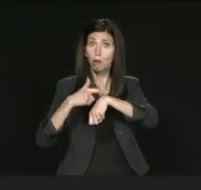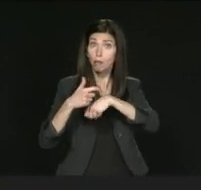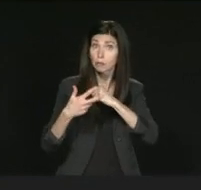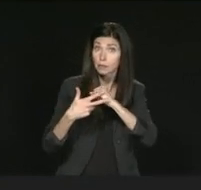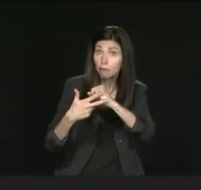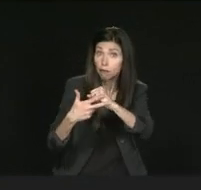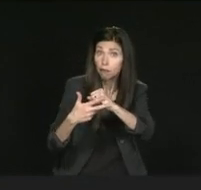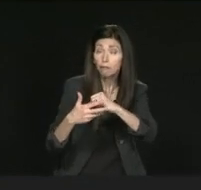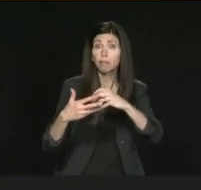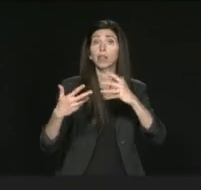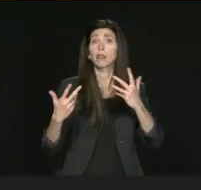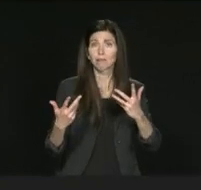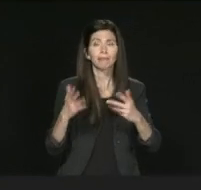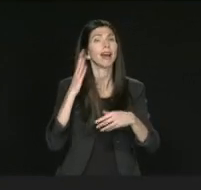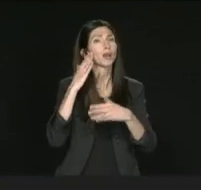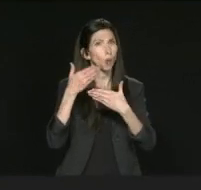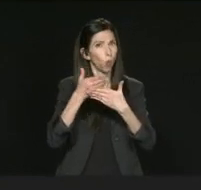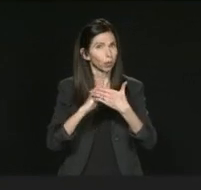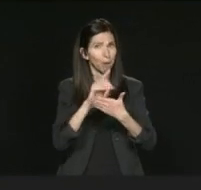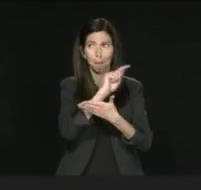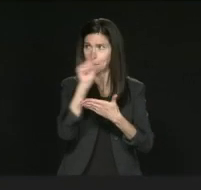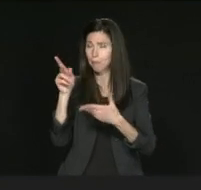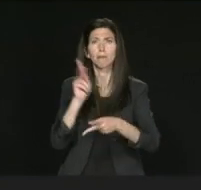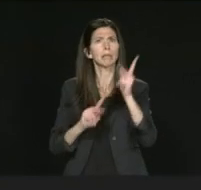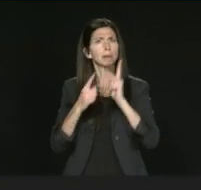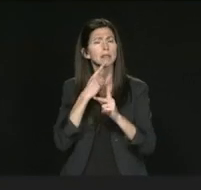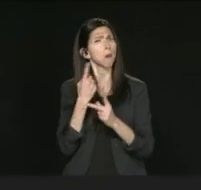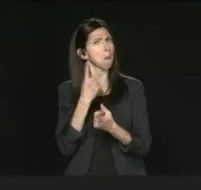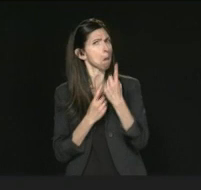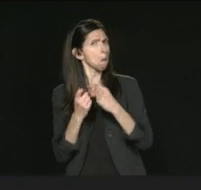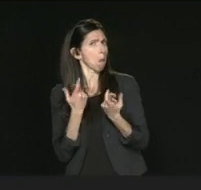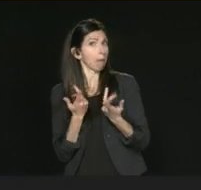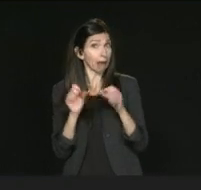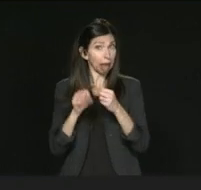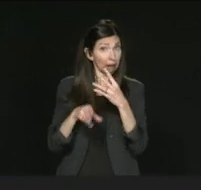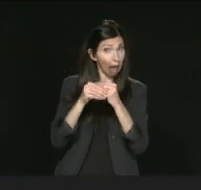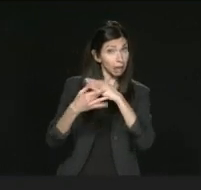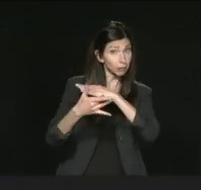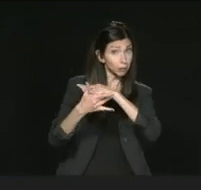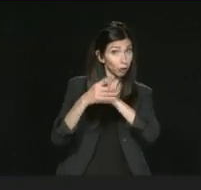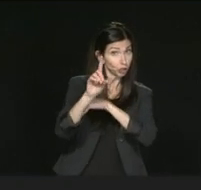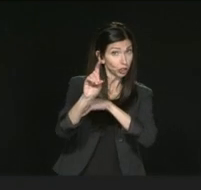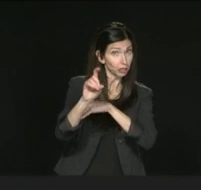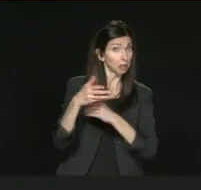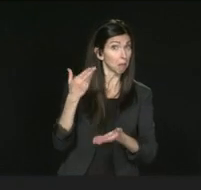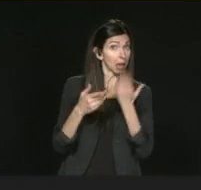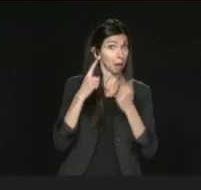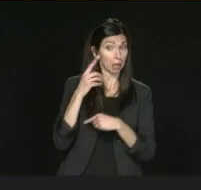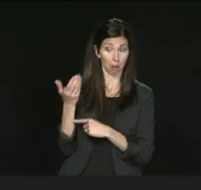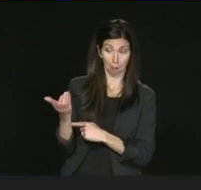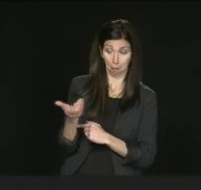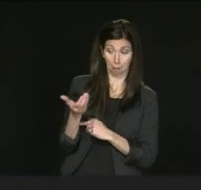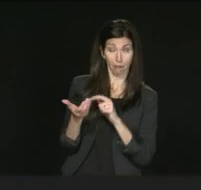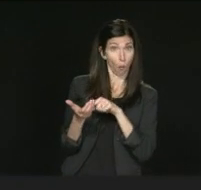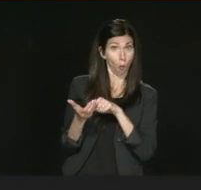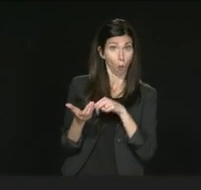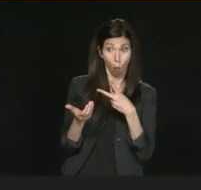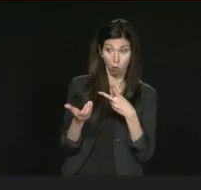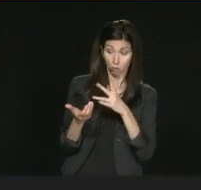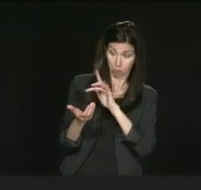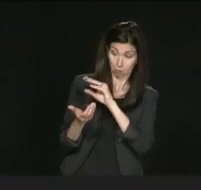new technologies could help. I think that's the area where people are interested in looking at, well, is there some sort of